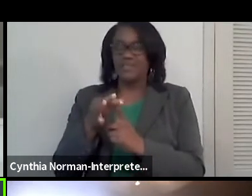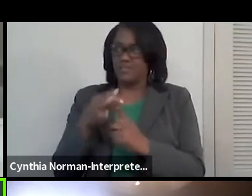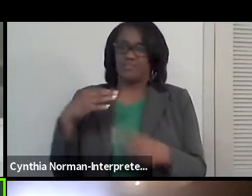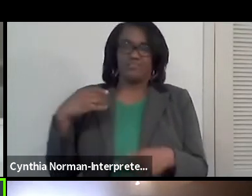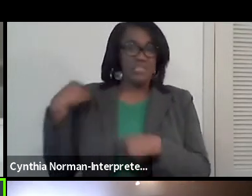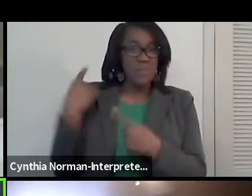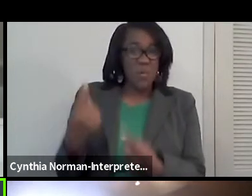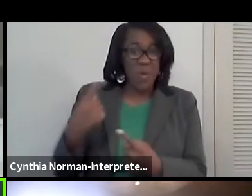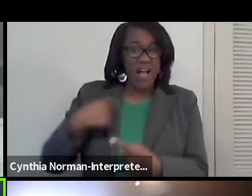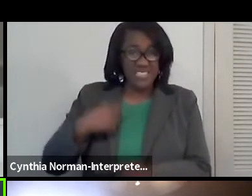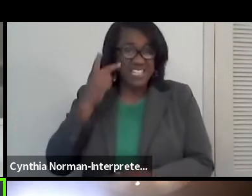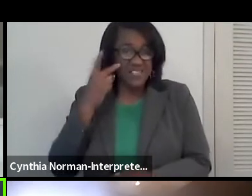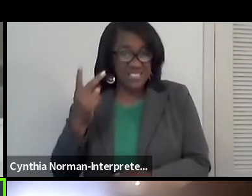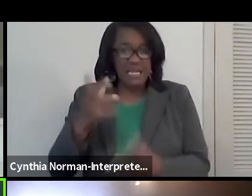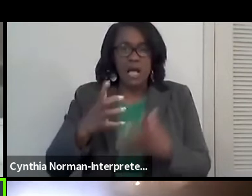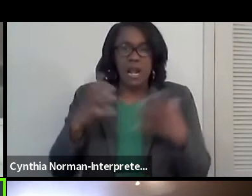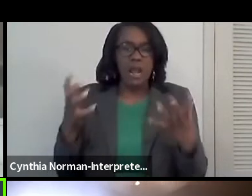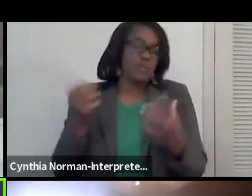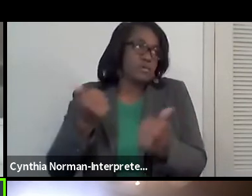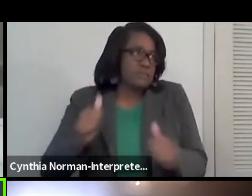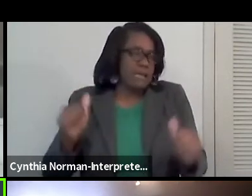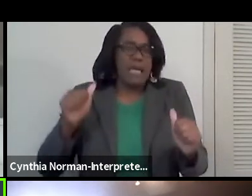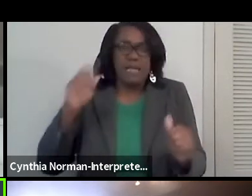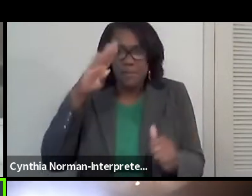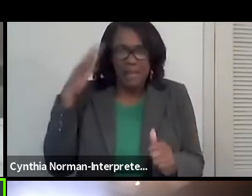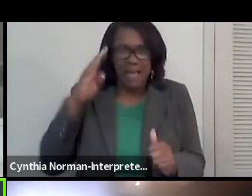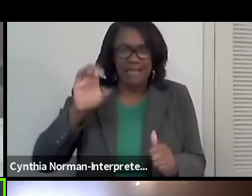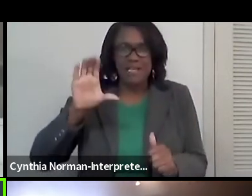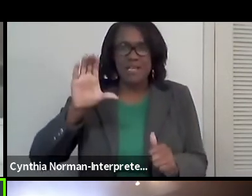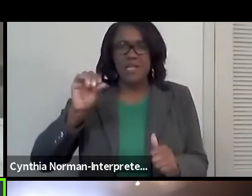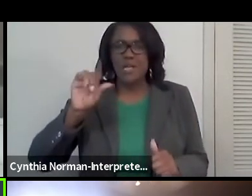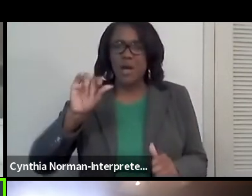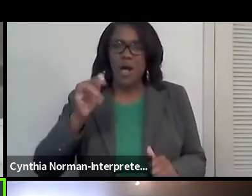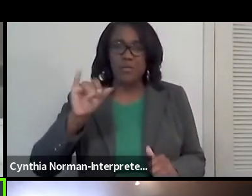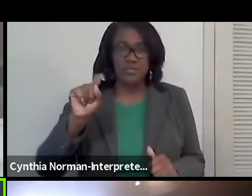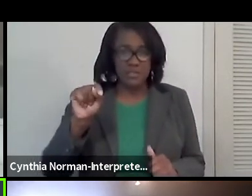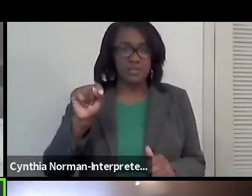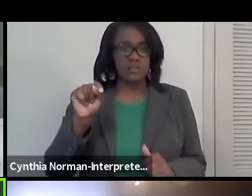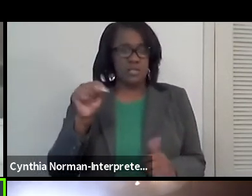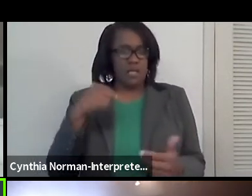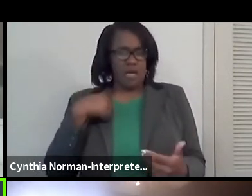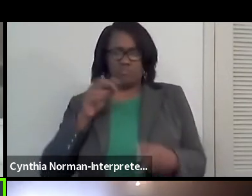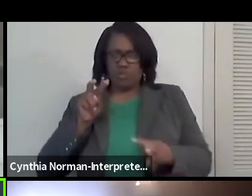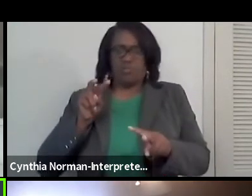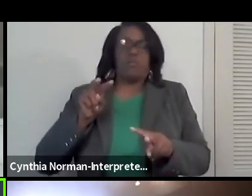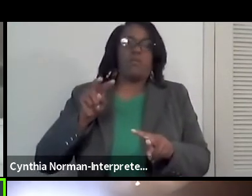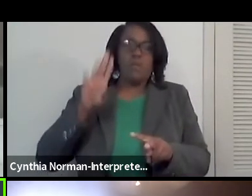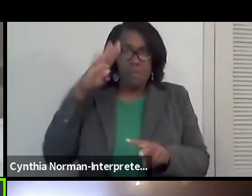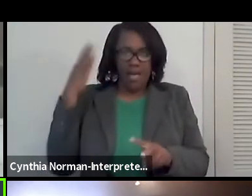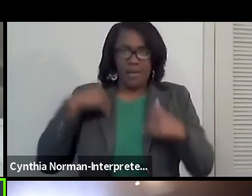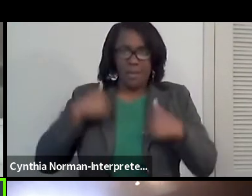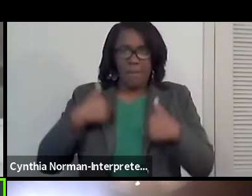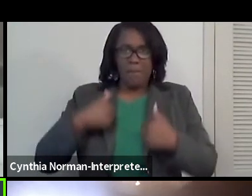I've seen a lot of any Black ecologists. So looking at Black mammalogists, like this whole screen right